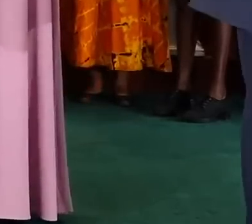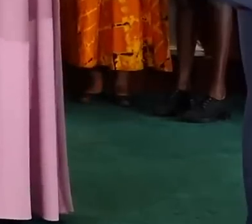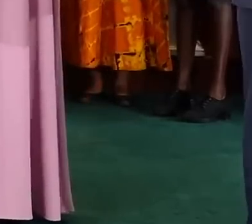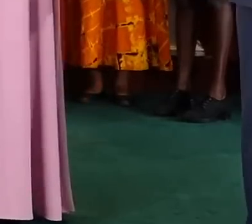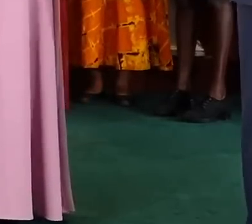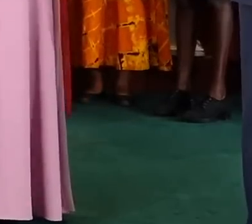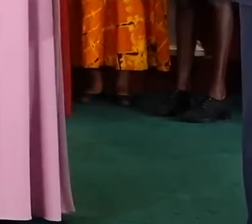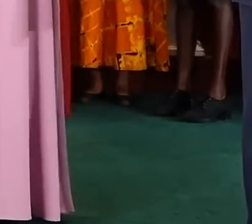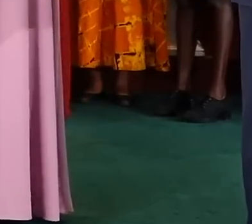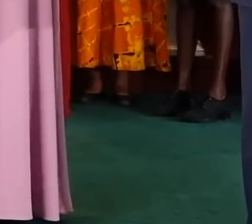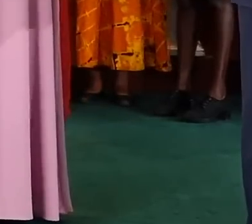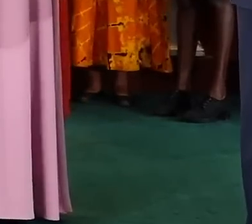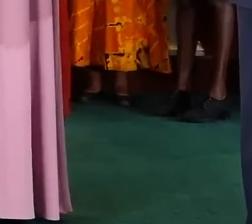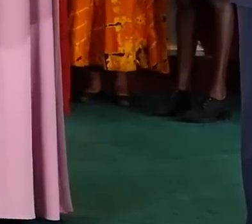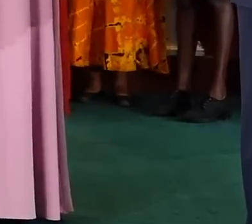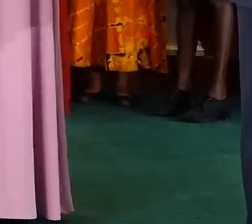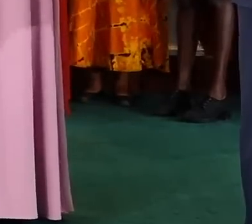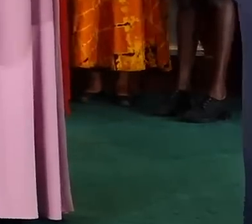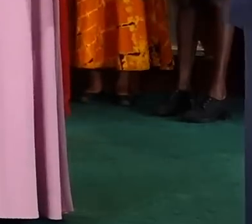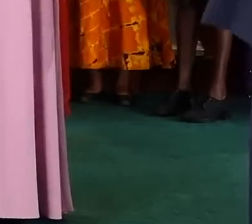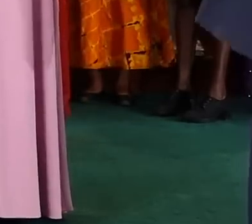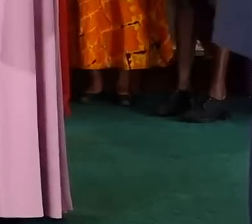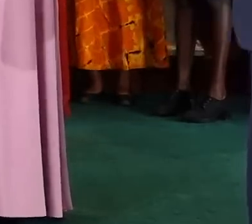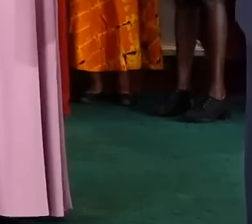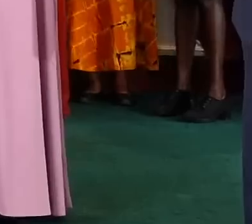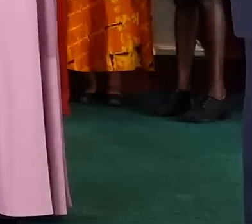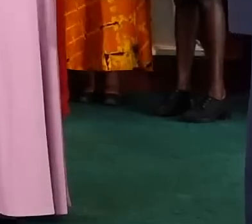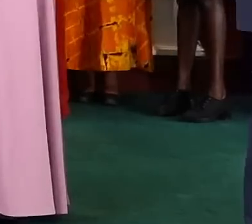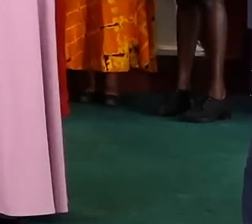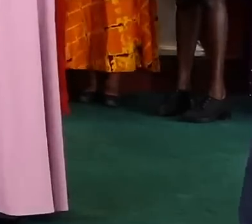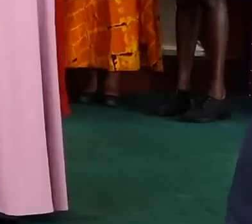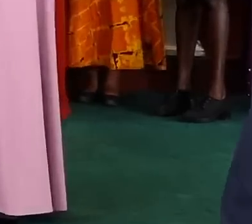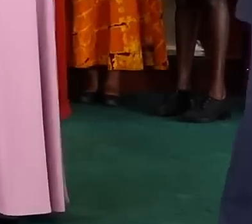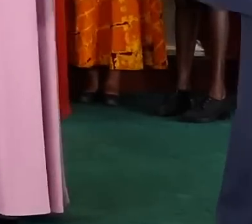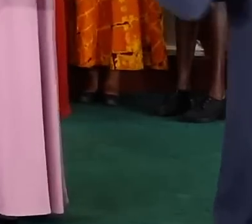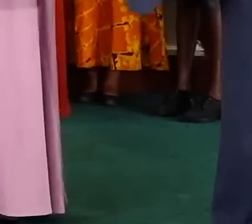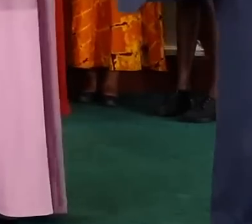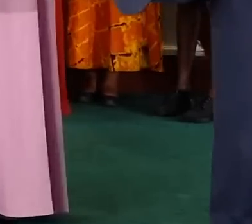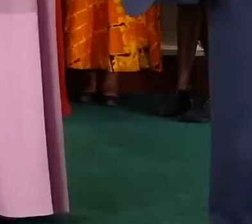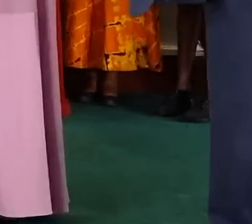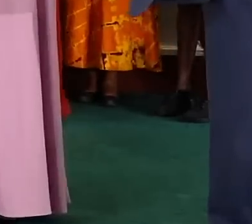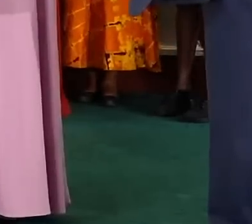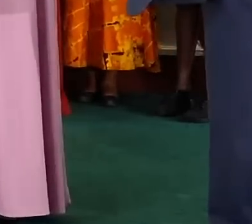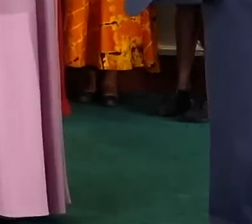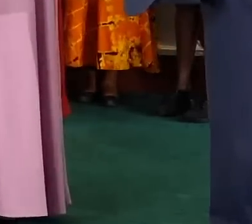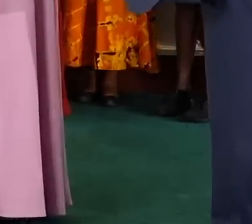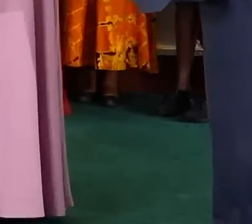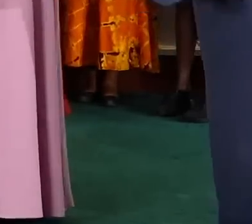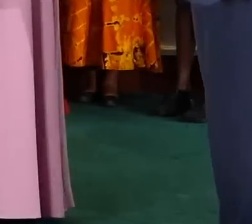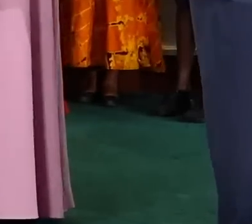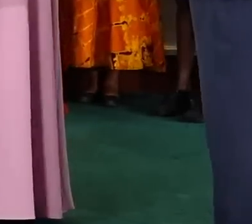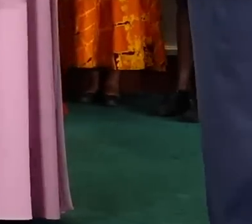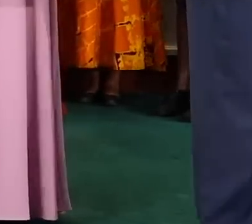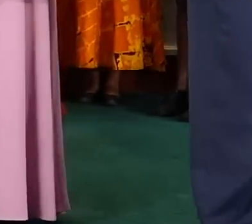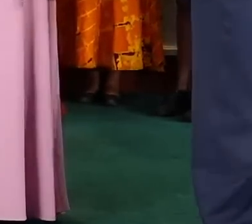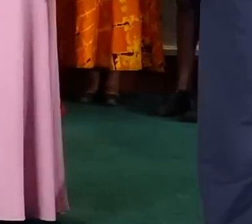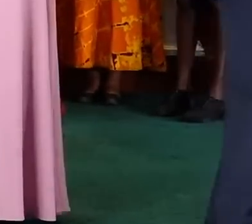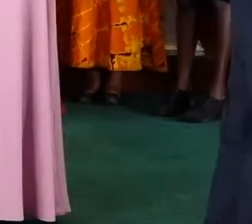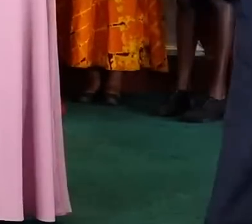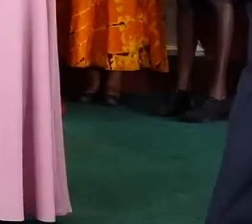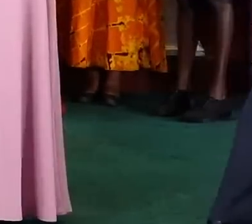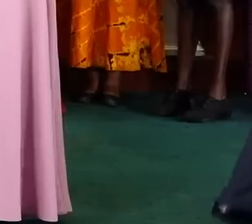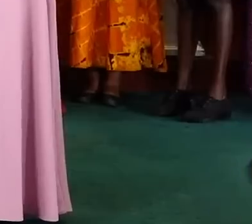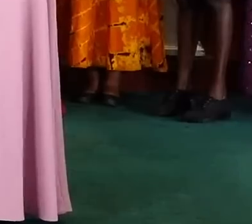Come. You're in the tent outside. Come. Final call. Final call.